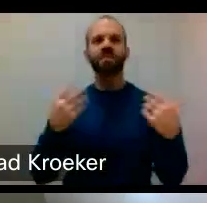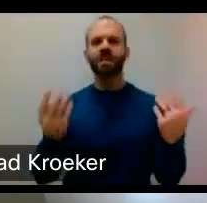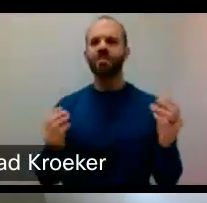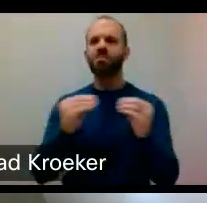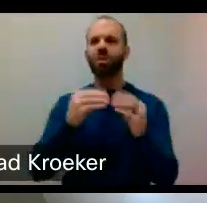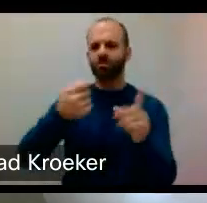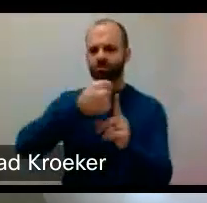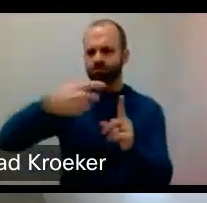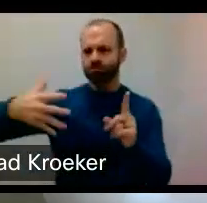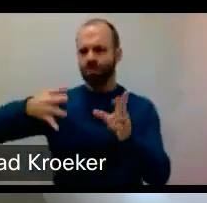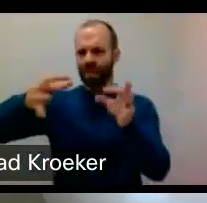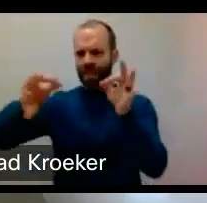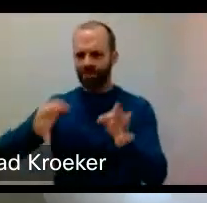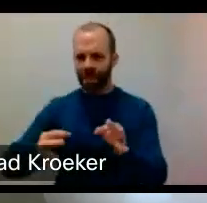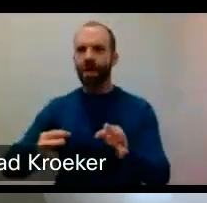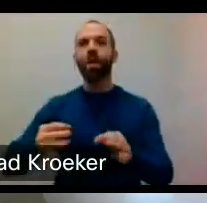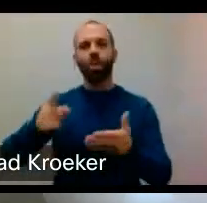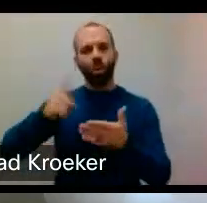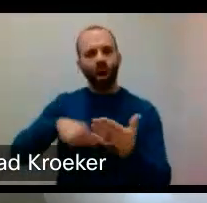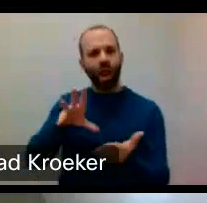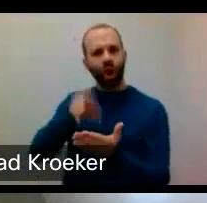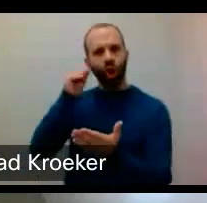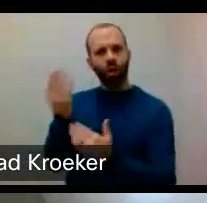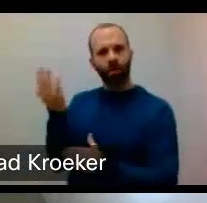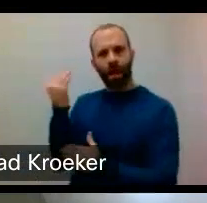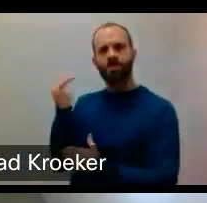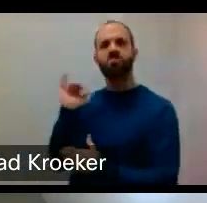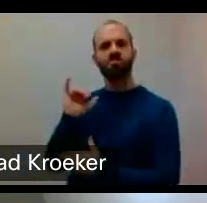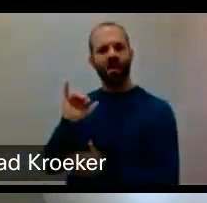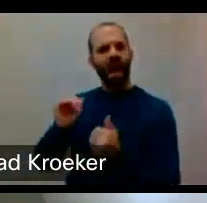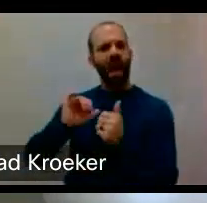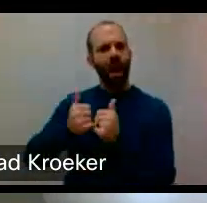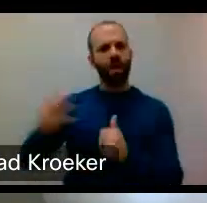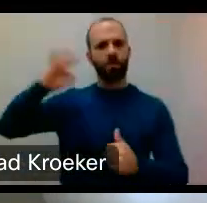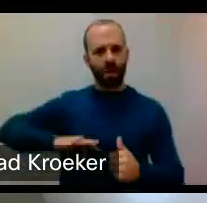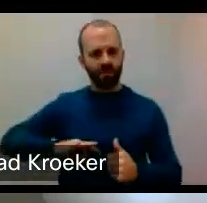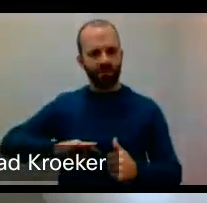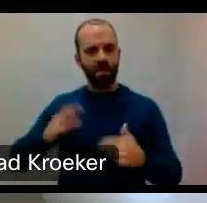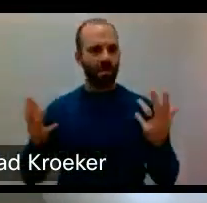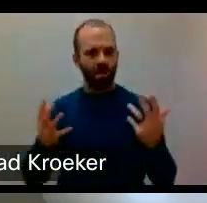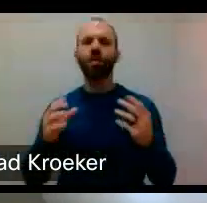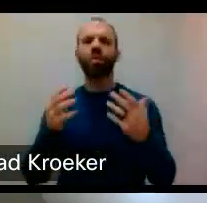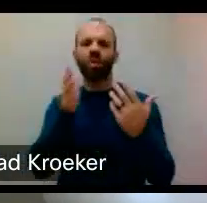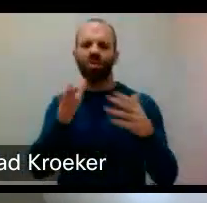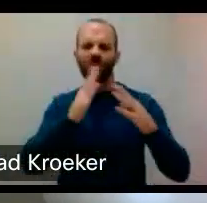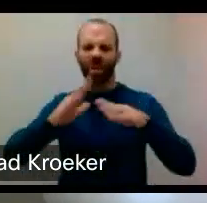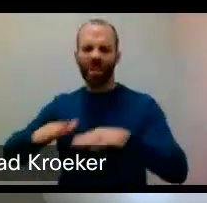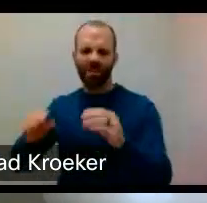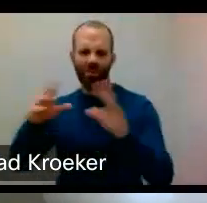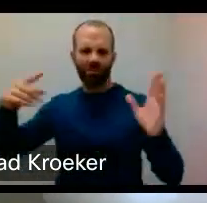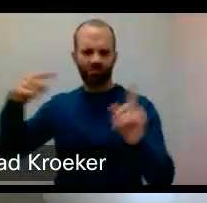of what you learned or how you benefited from that experience in some way. And again, we're going to break that down into more detail and look